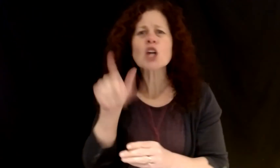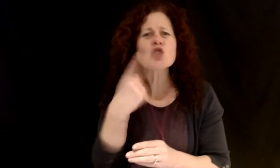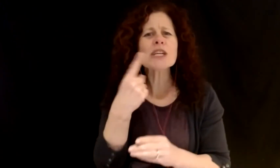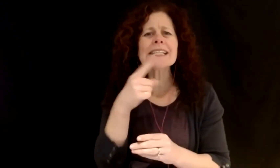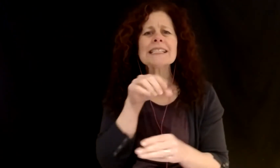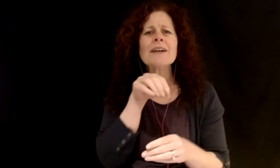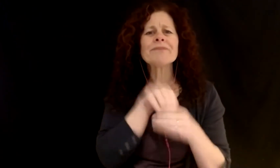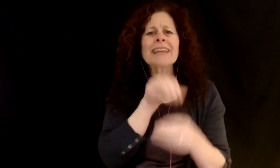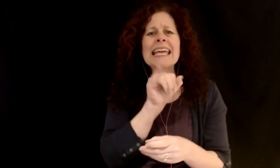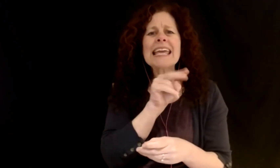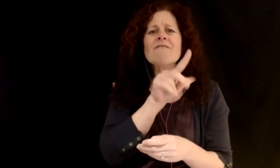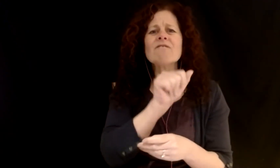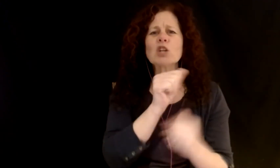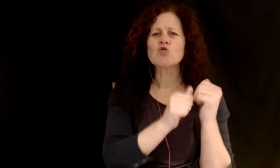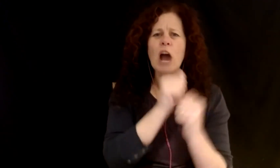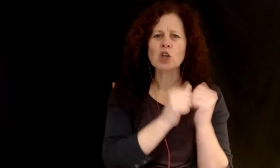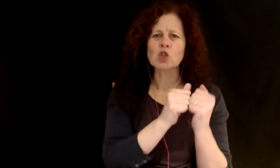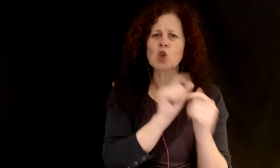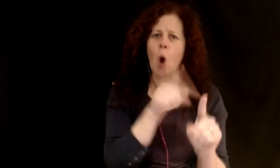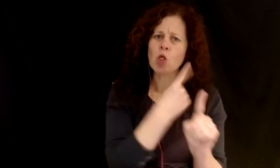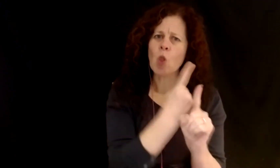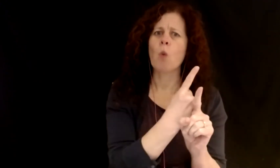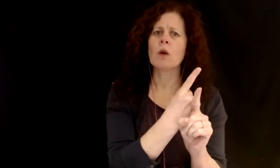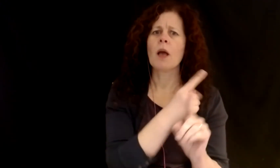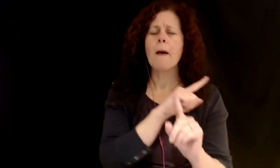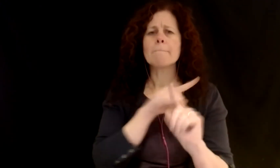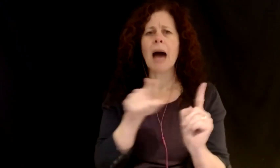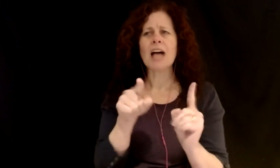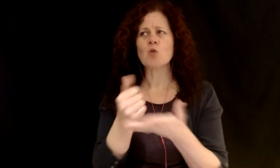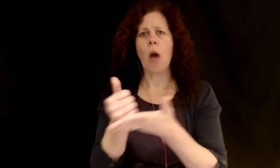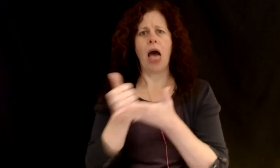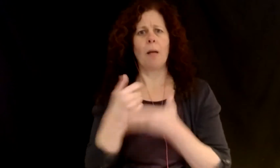remember that, there are,